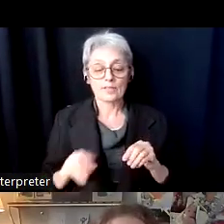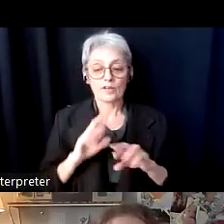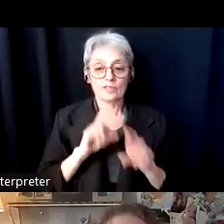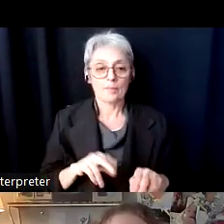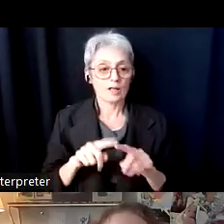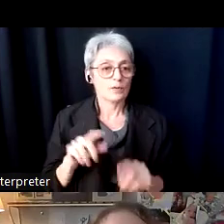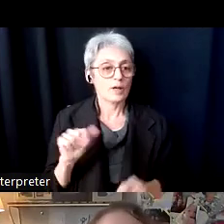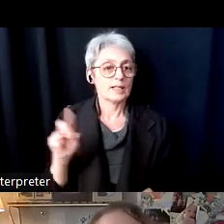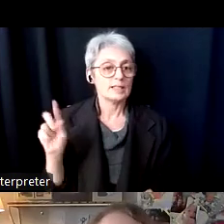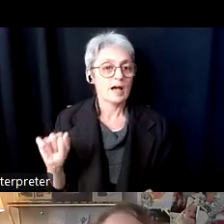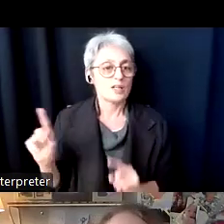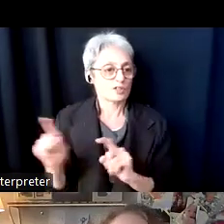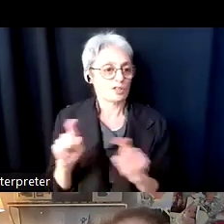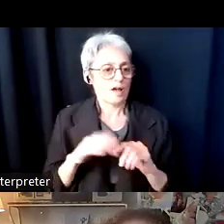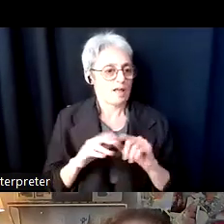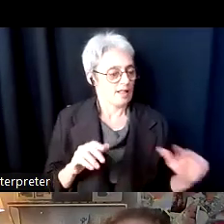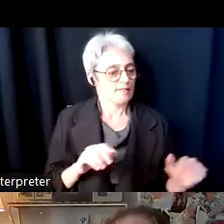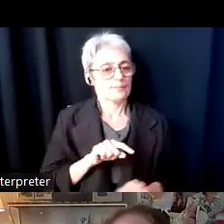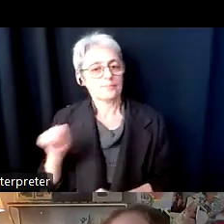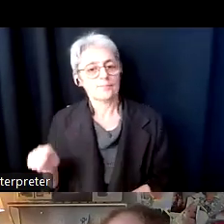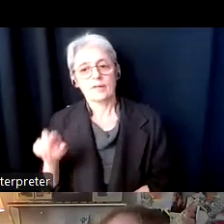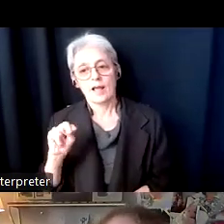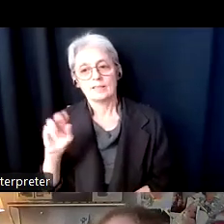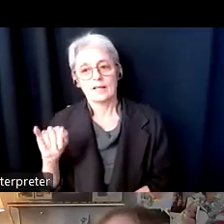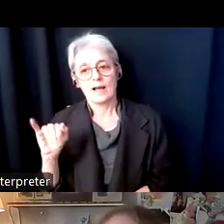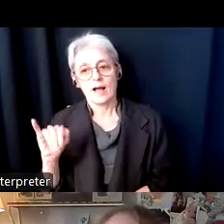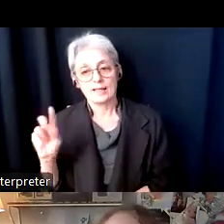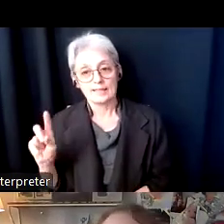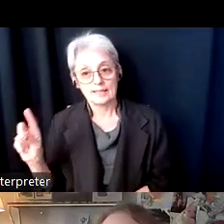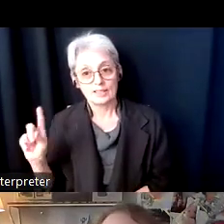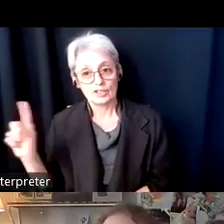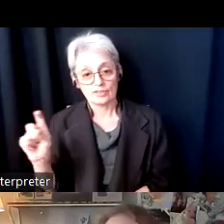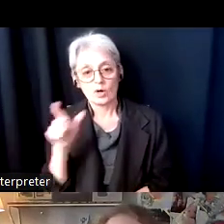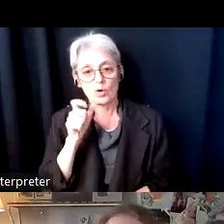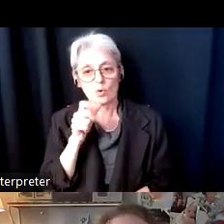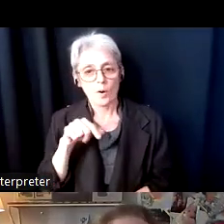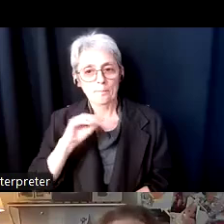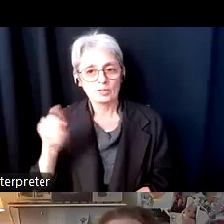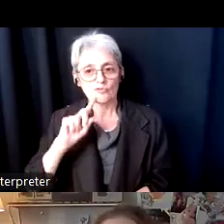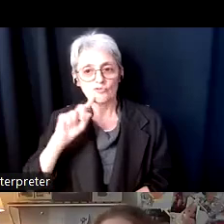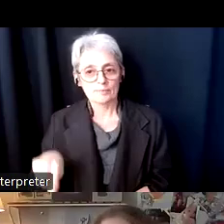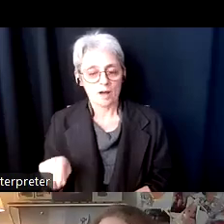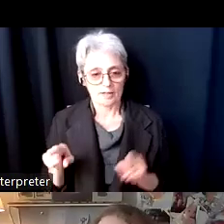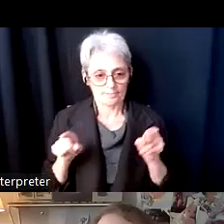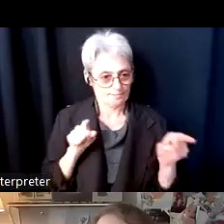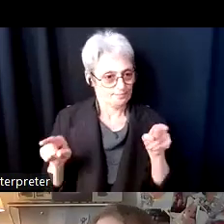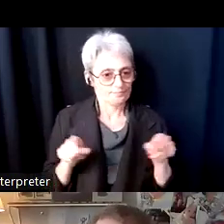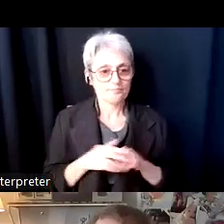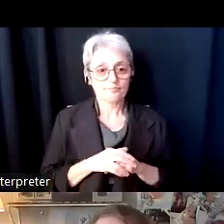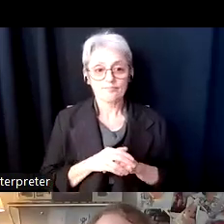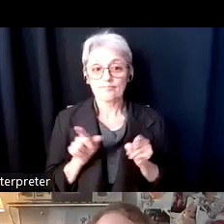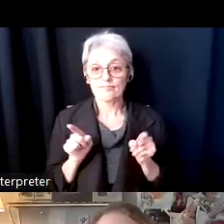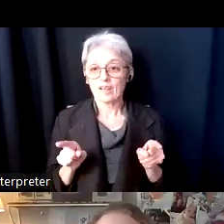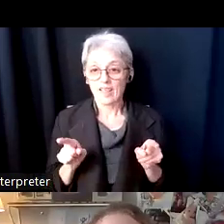of the screen and the NCI-IDD survey on the right of the screen. And this is the percent who are using self-directed